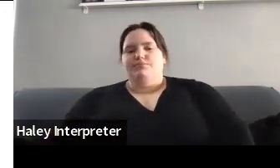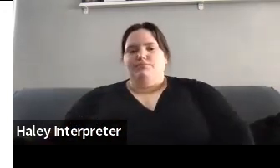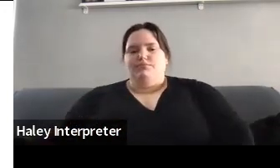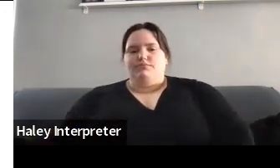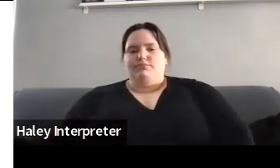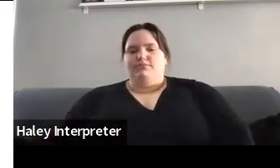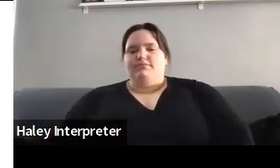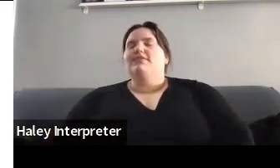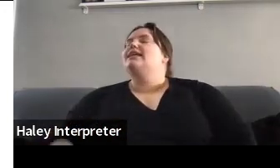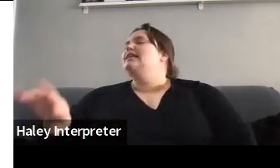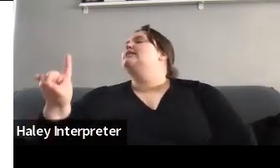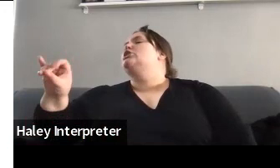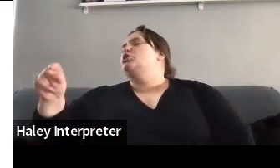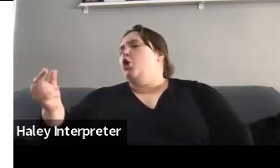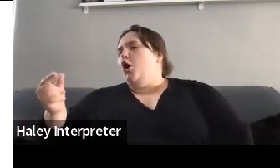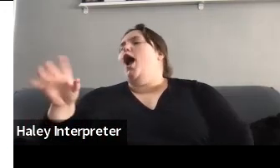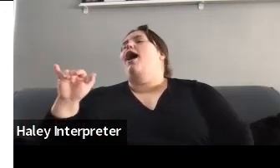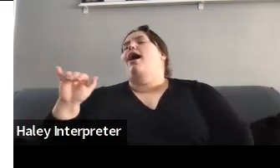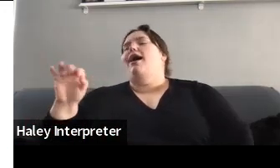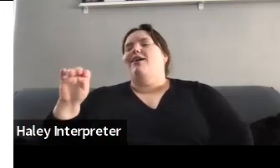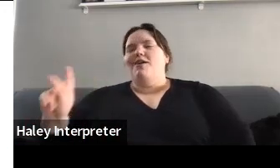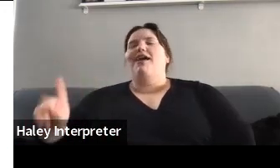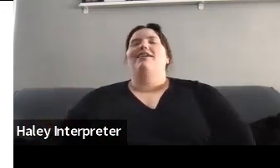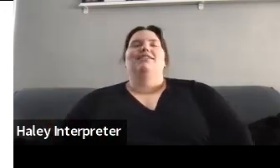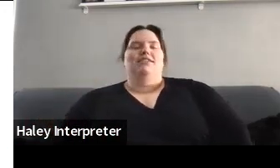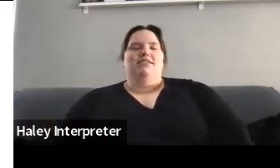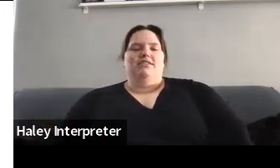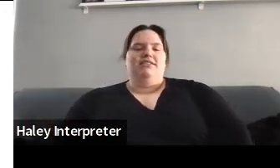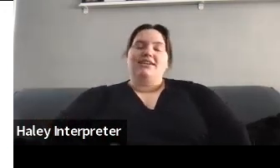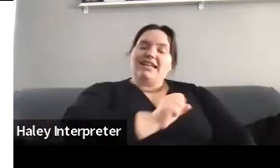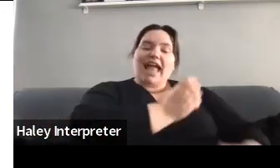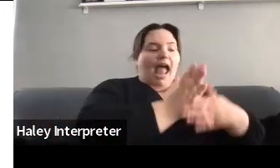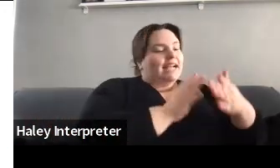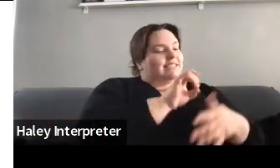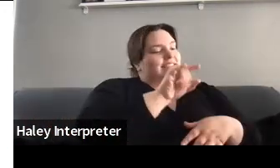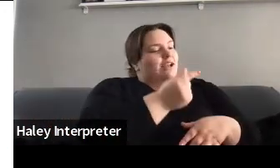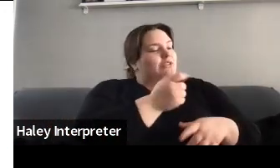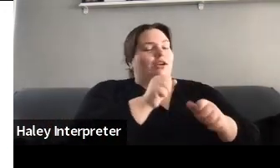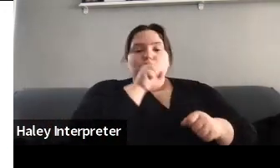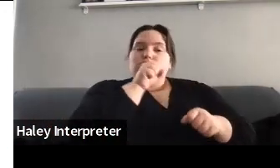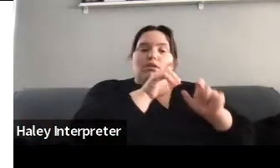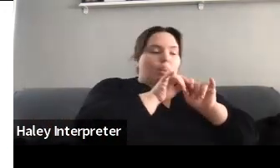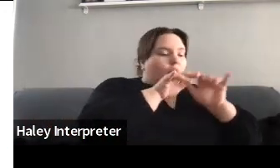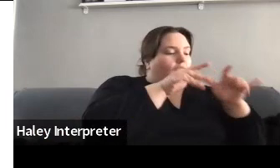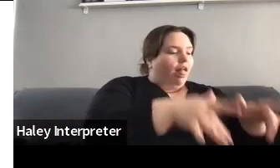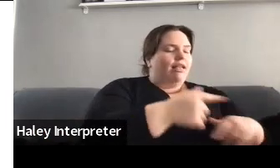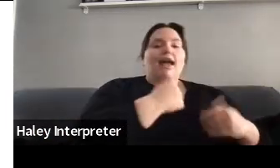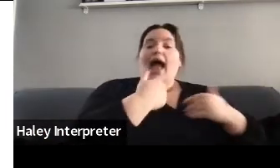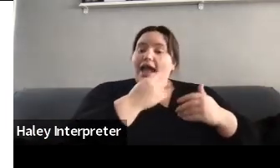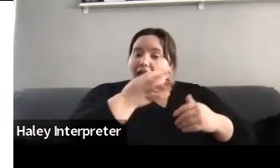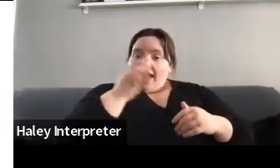a dog? Okay. Yeah. Some dogs love that flowing water to the cat. I have cats that are always jumping